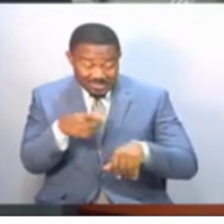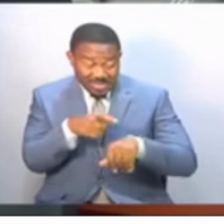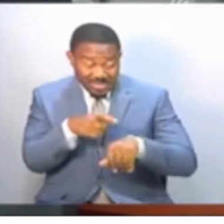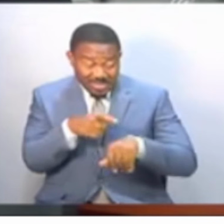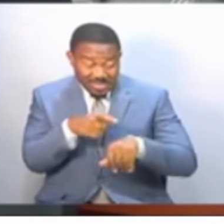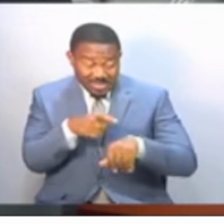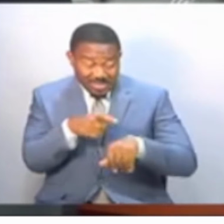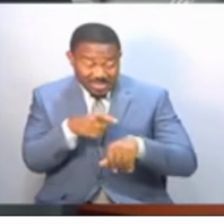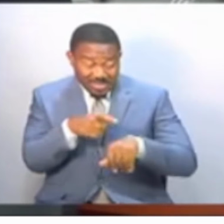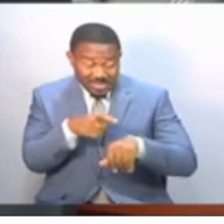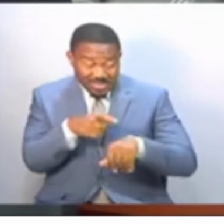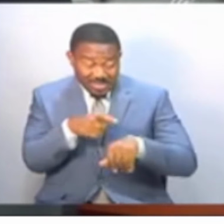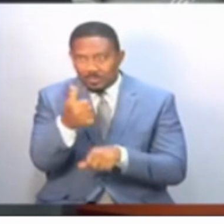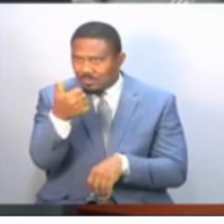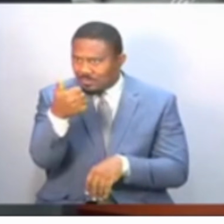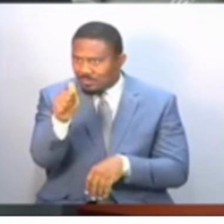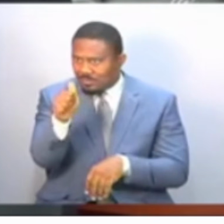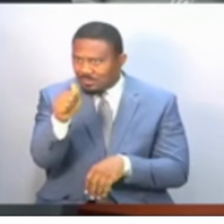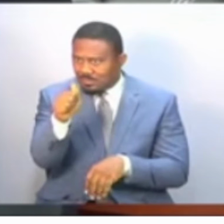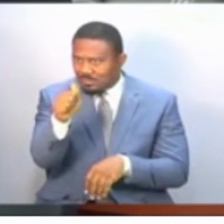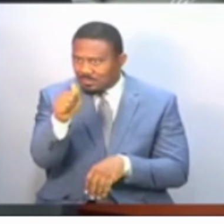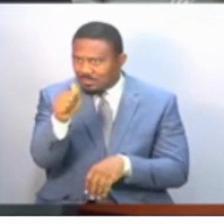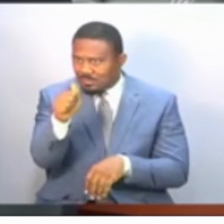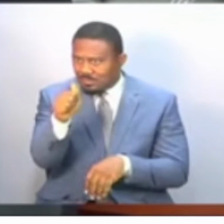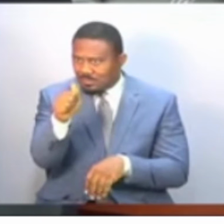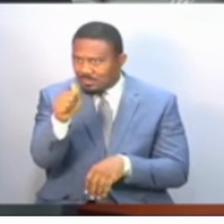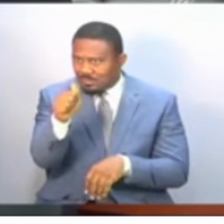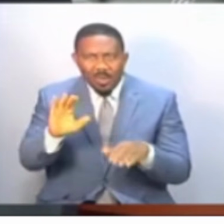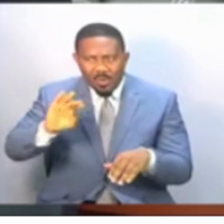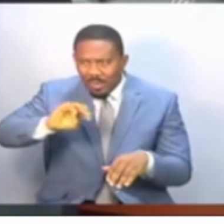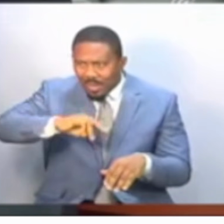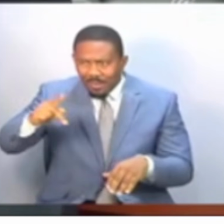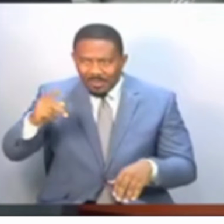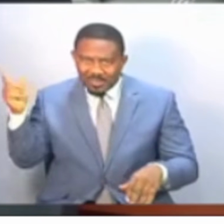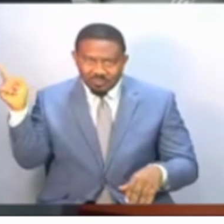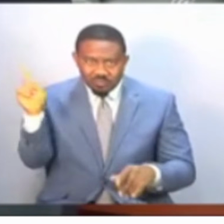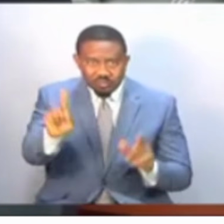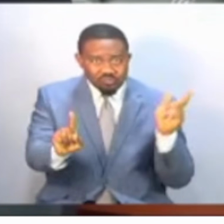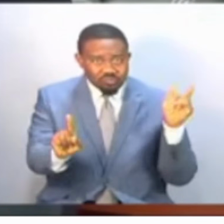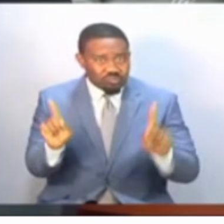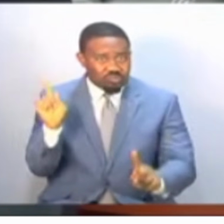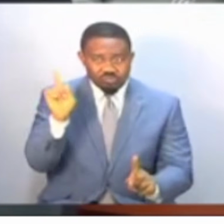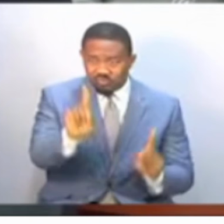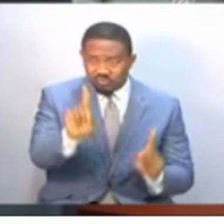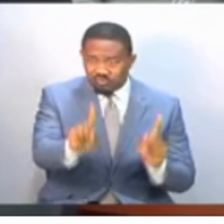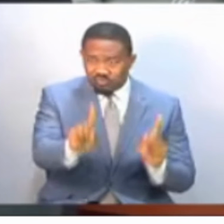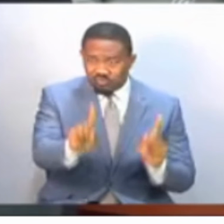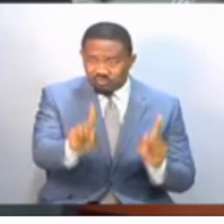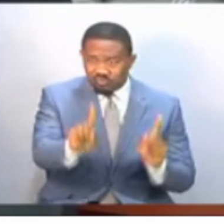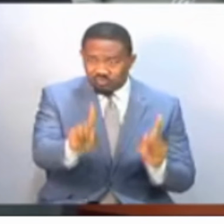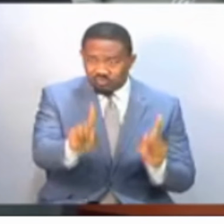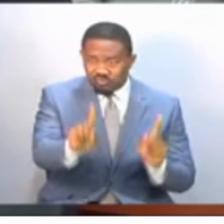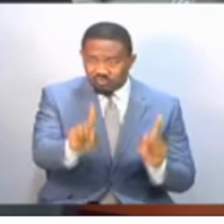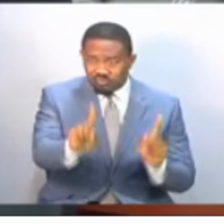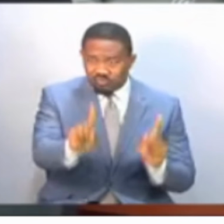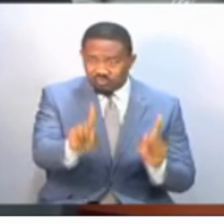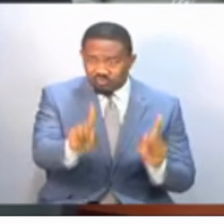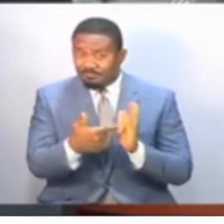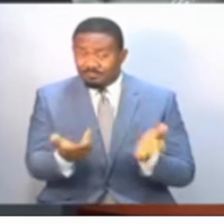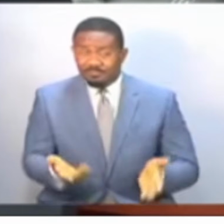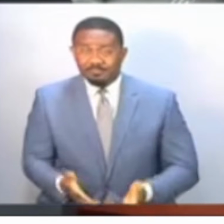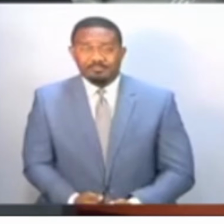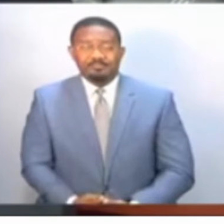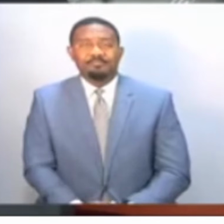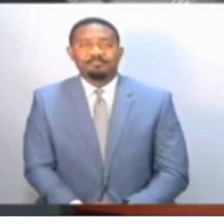government business as the MPs troop into the chamber. So, Mr. Speaker, that is guidance that I'm seeking from